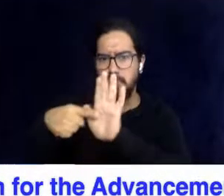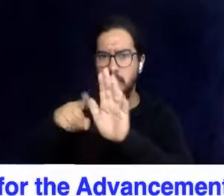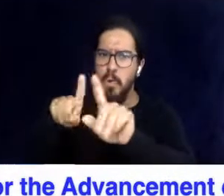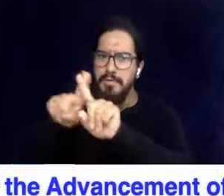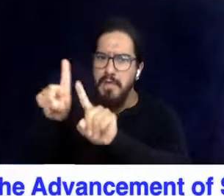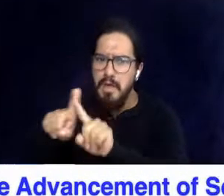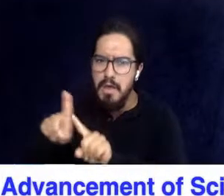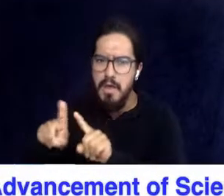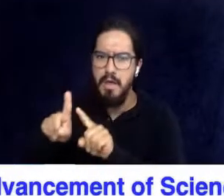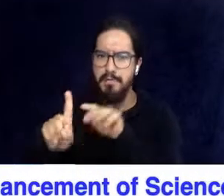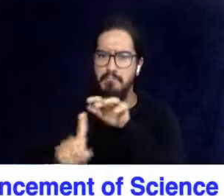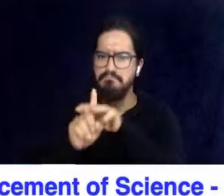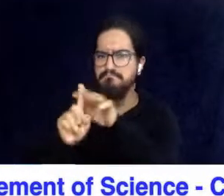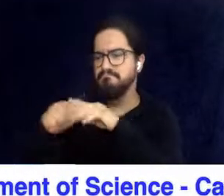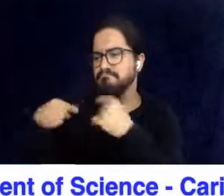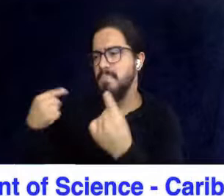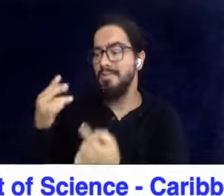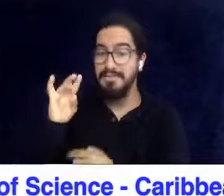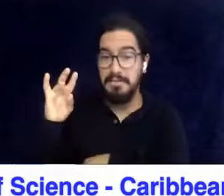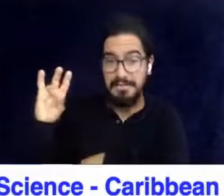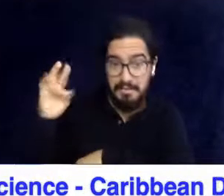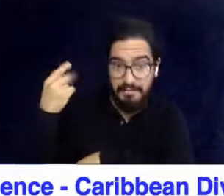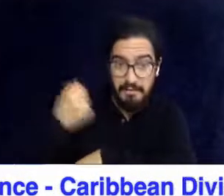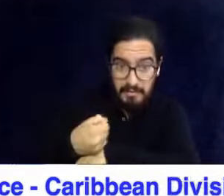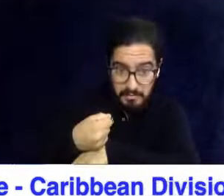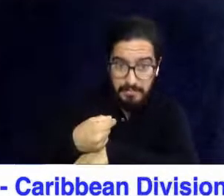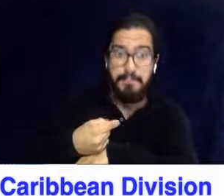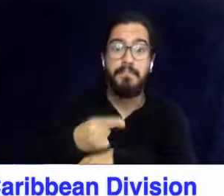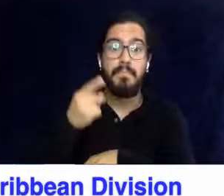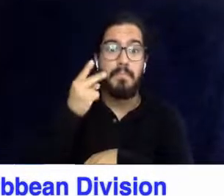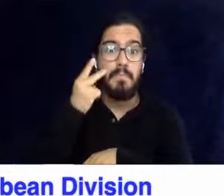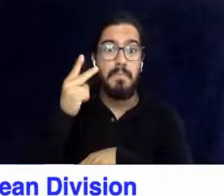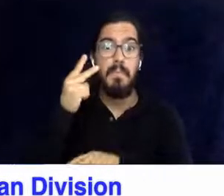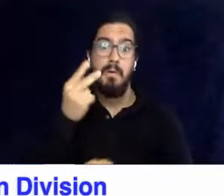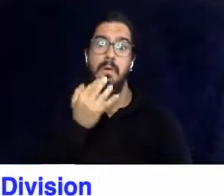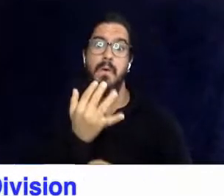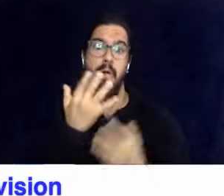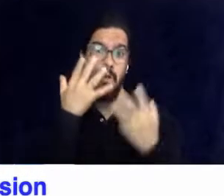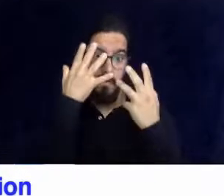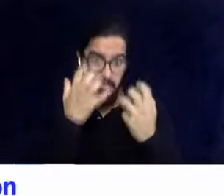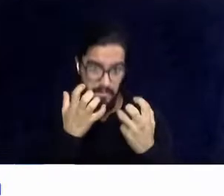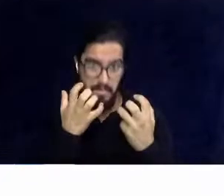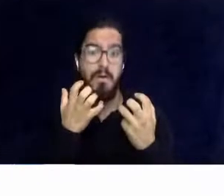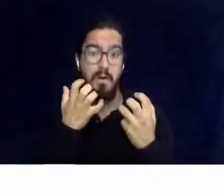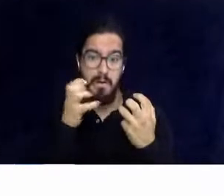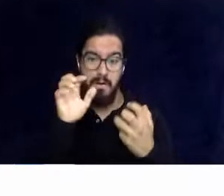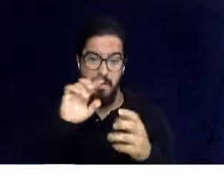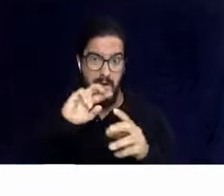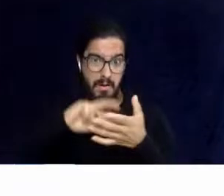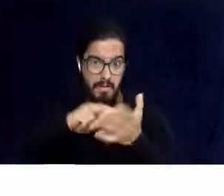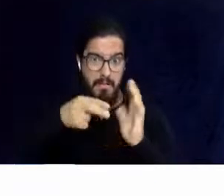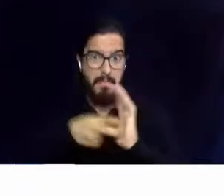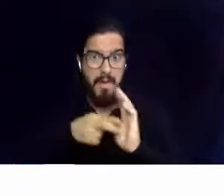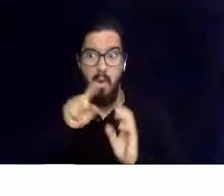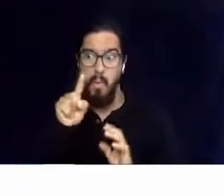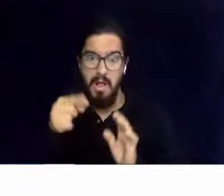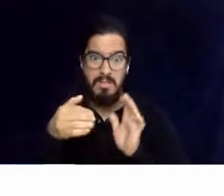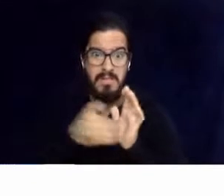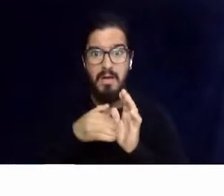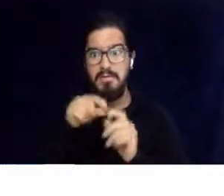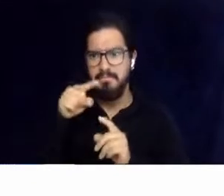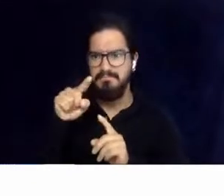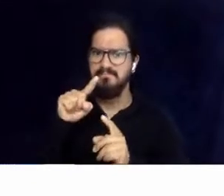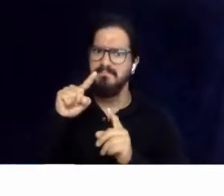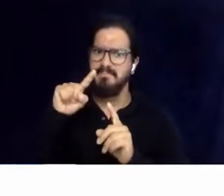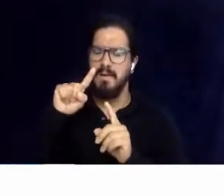7 days, and the deeper colors are over 1,000 per 1 million population. So there is still